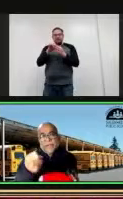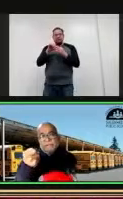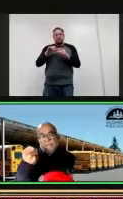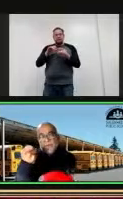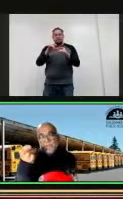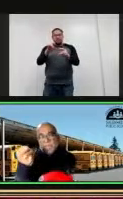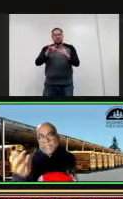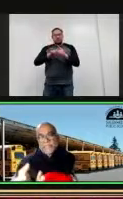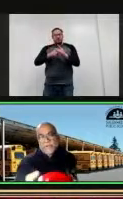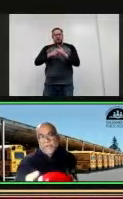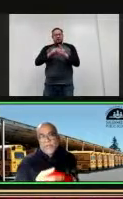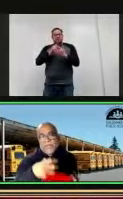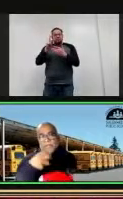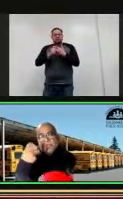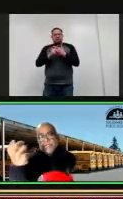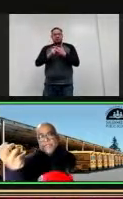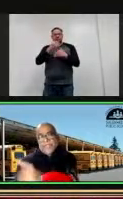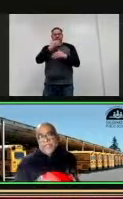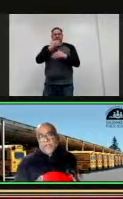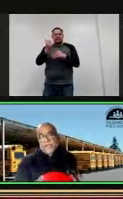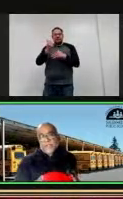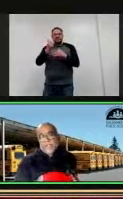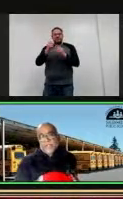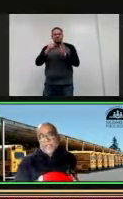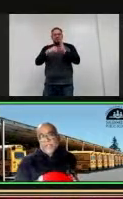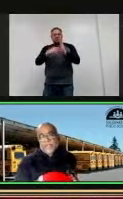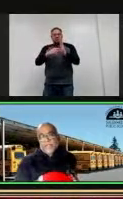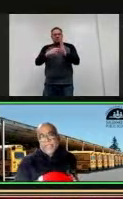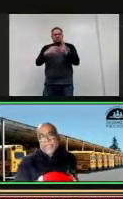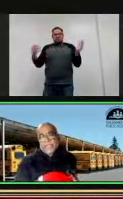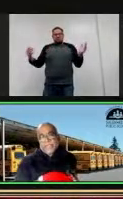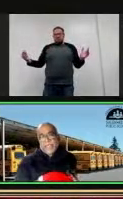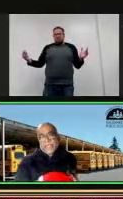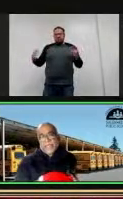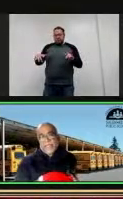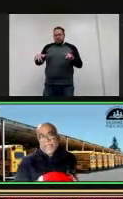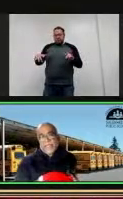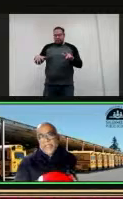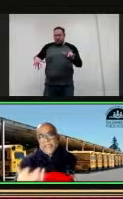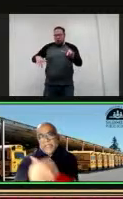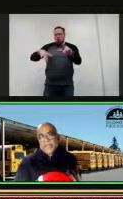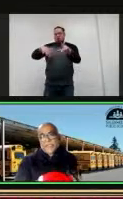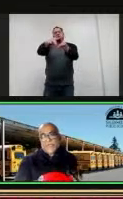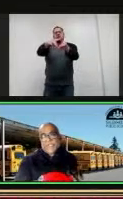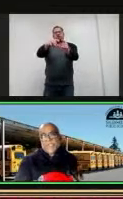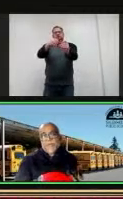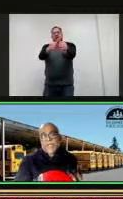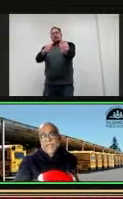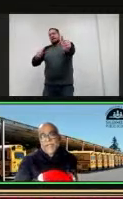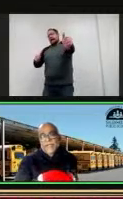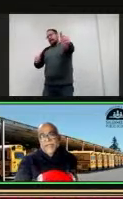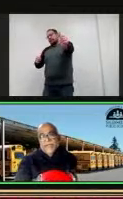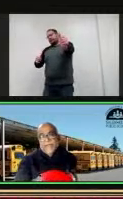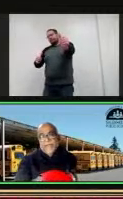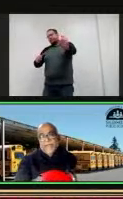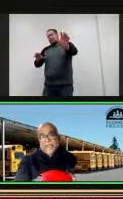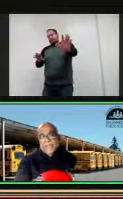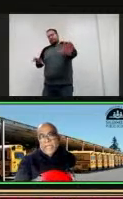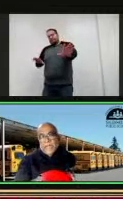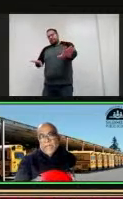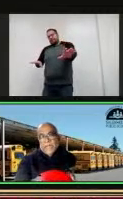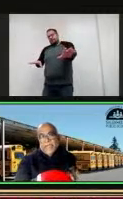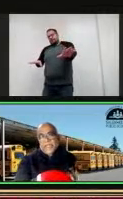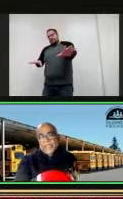program or the best model which will lead to closing the achievement gap. That way we lift those students who are